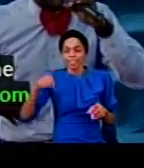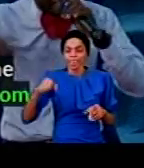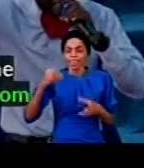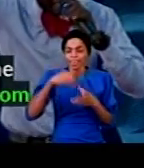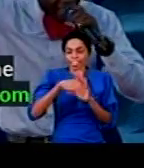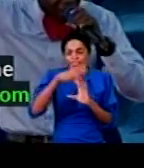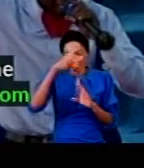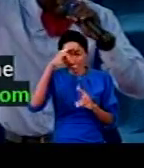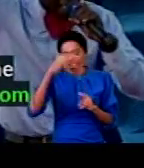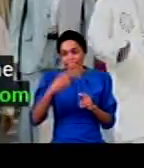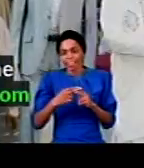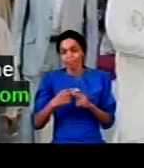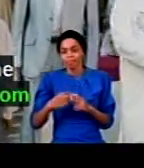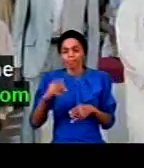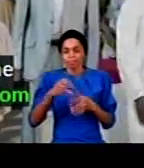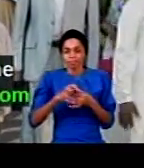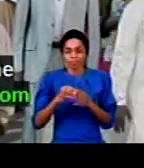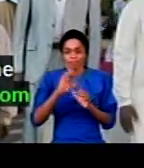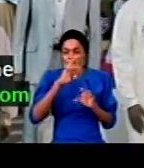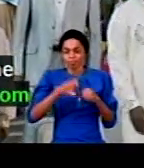Sickness healing in his name.